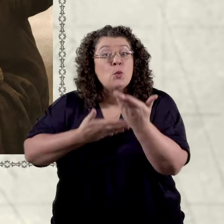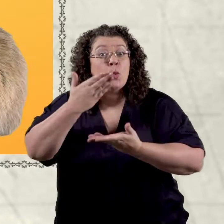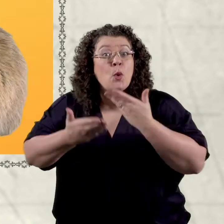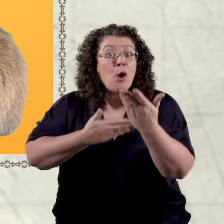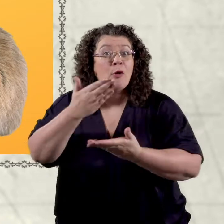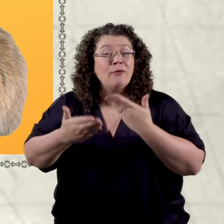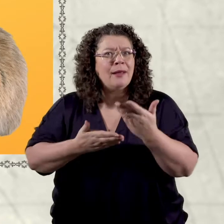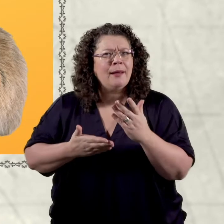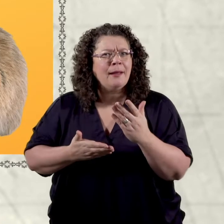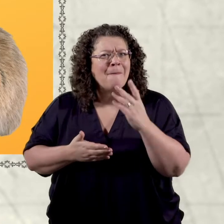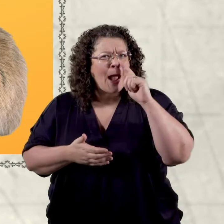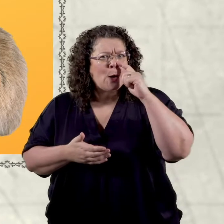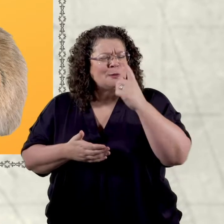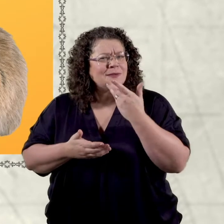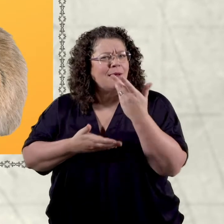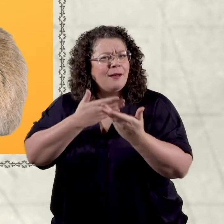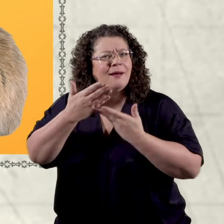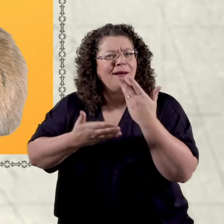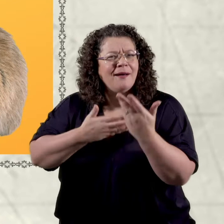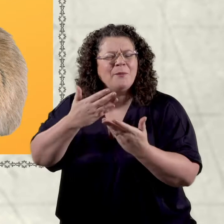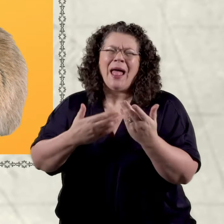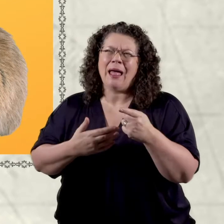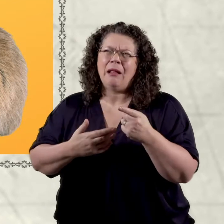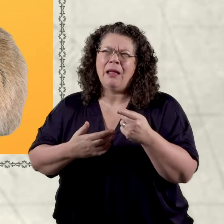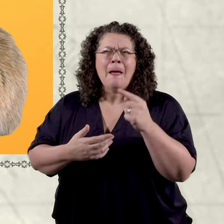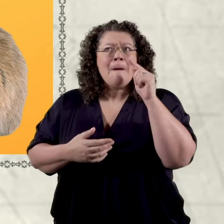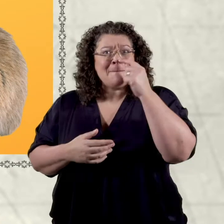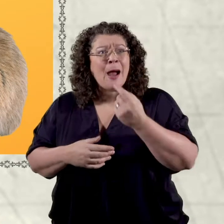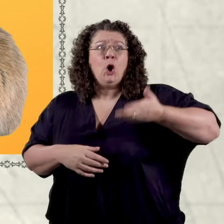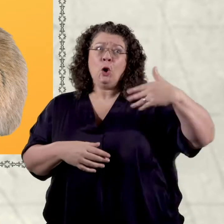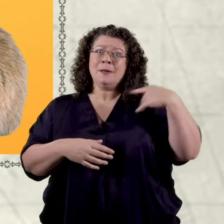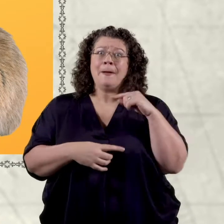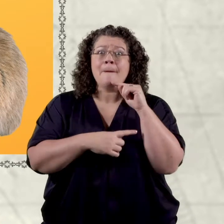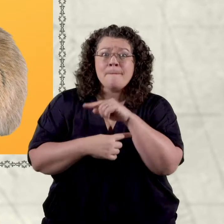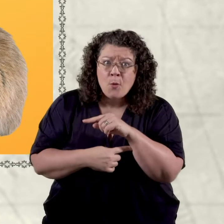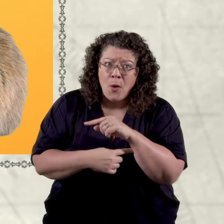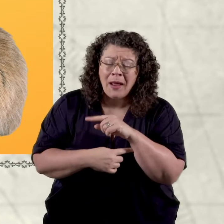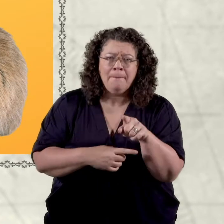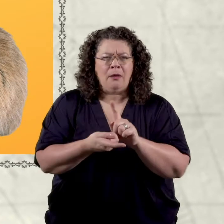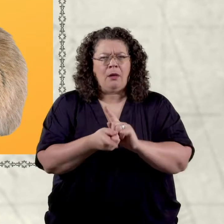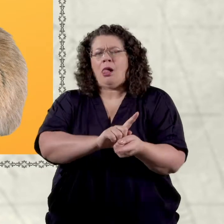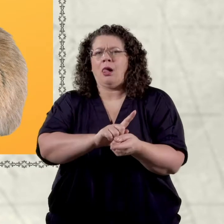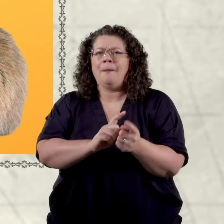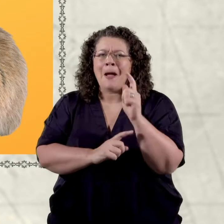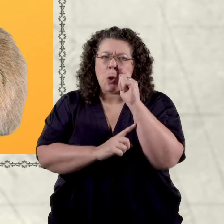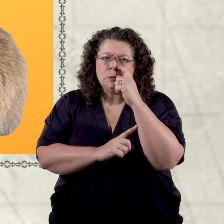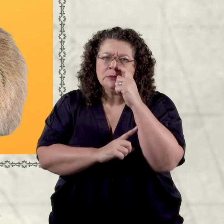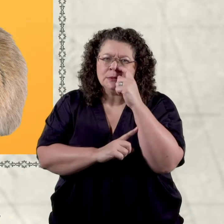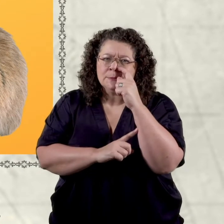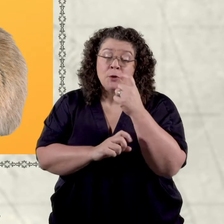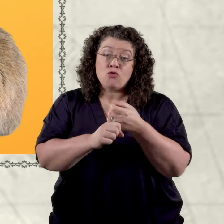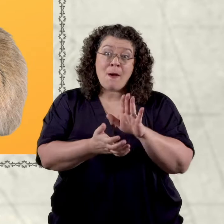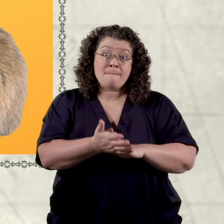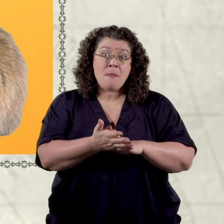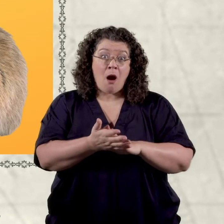told by a mouse. Well, he used to be a boy, but he got turned into a mouse. And